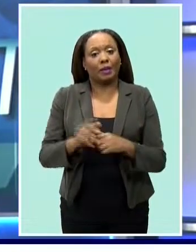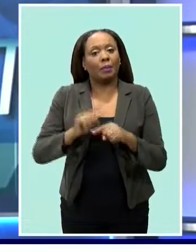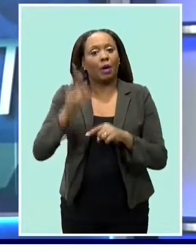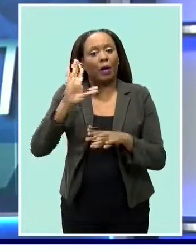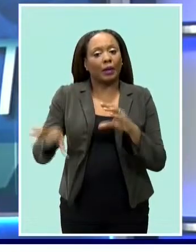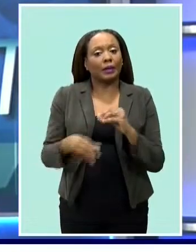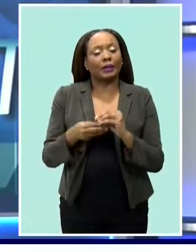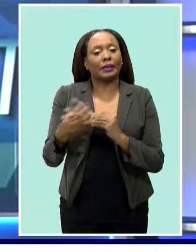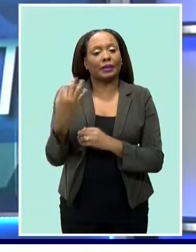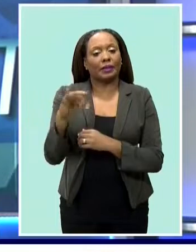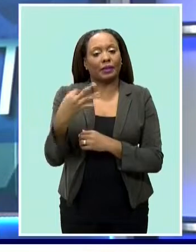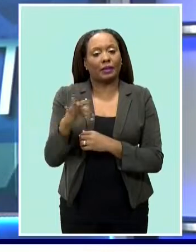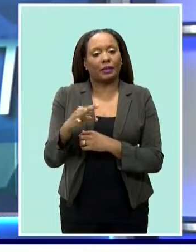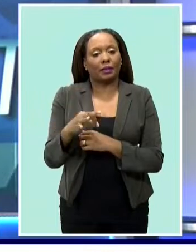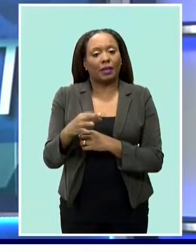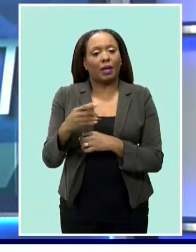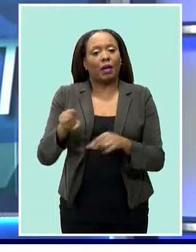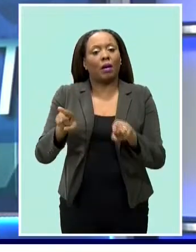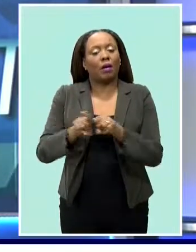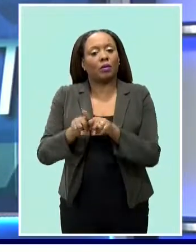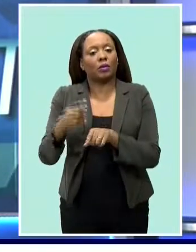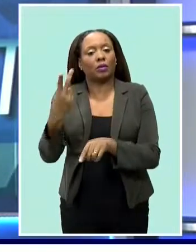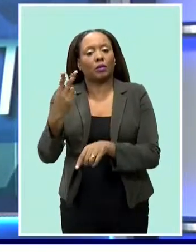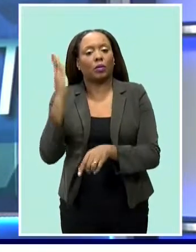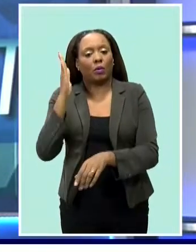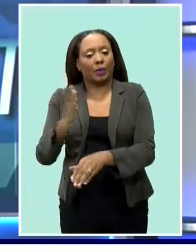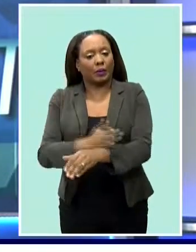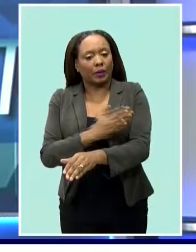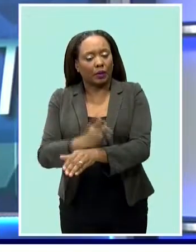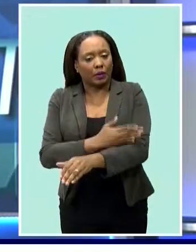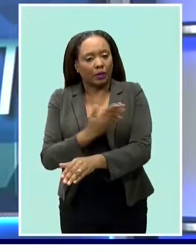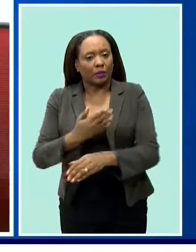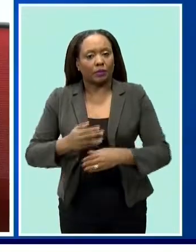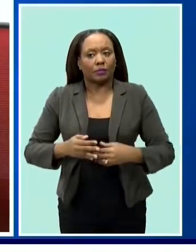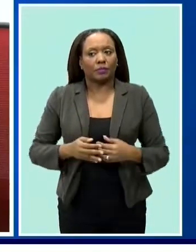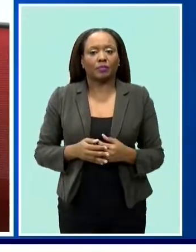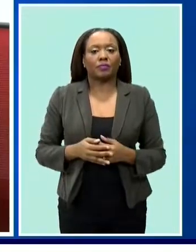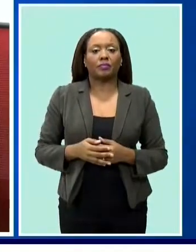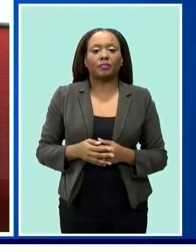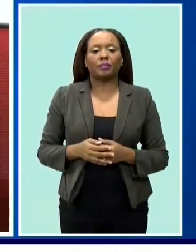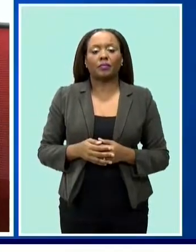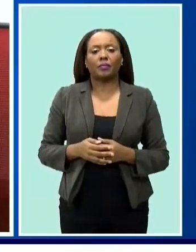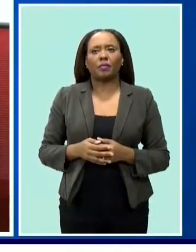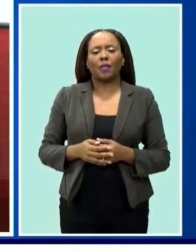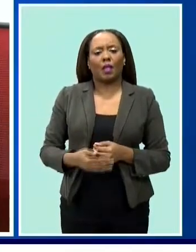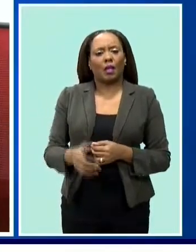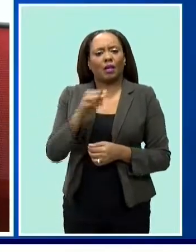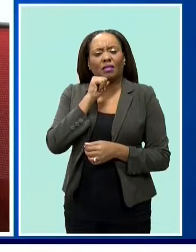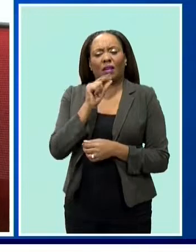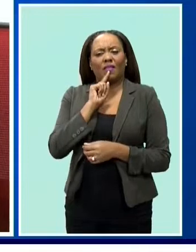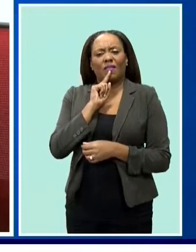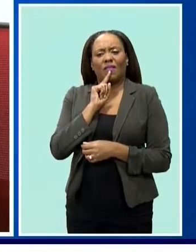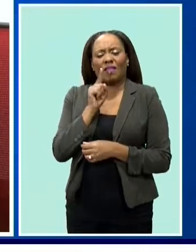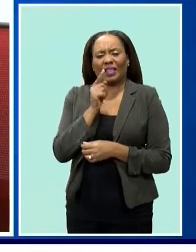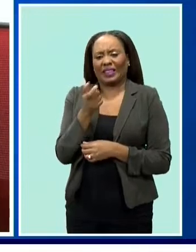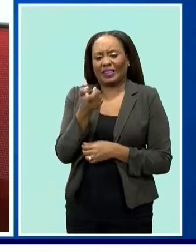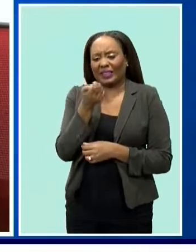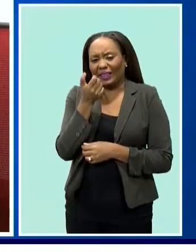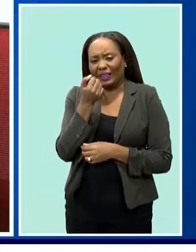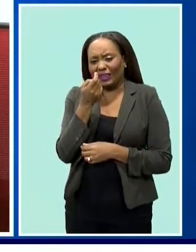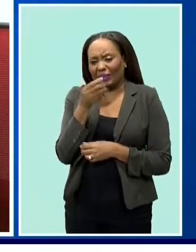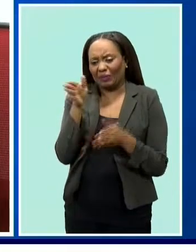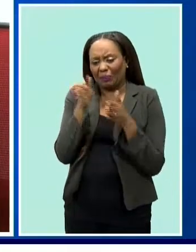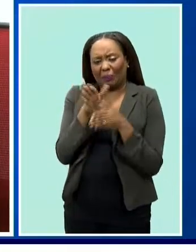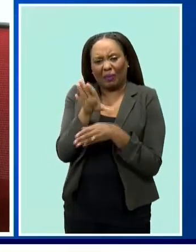stations, Mr. Nichols says 2 others will also be refurbished. These are not small investments. These are investments that